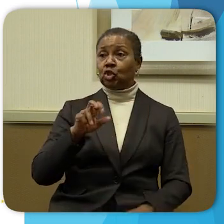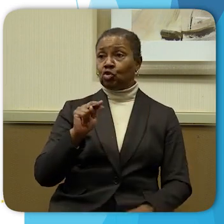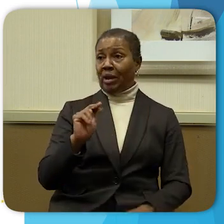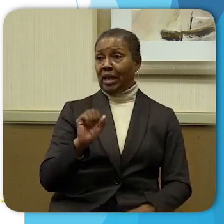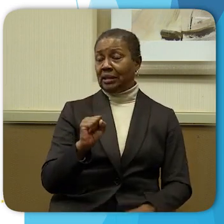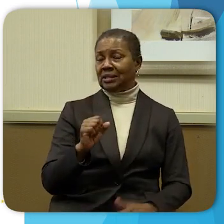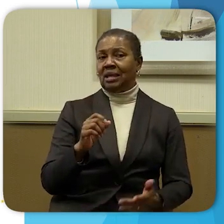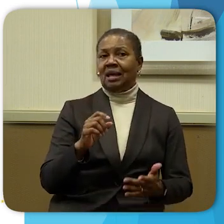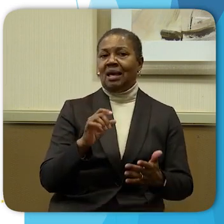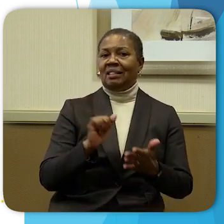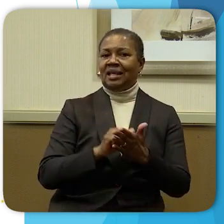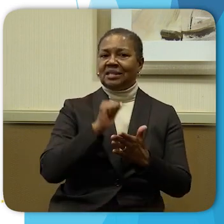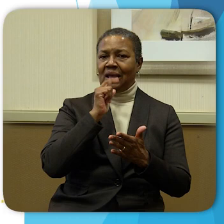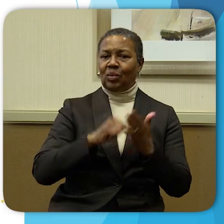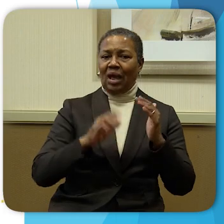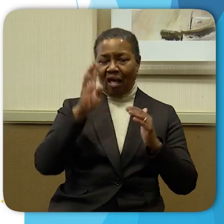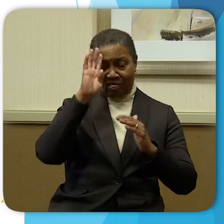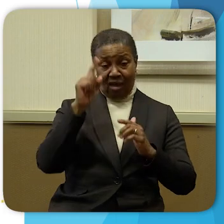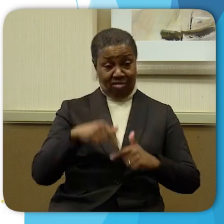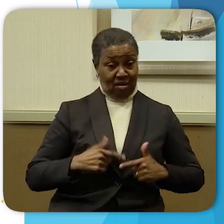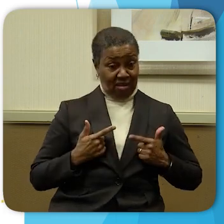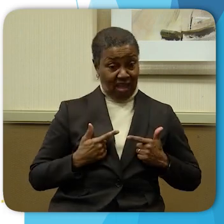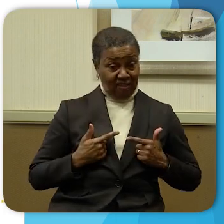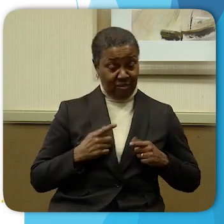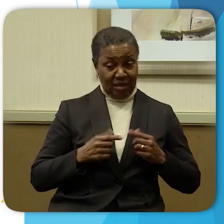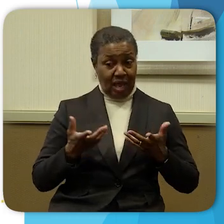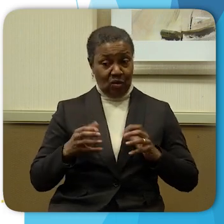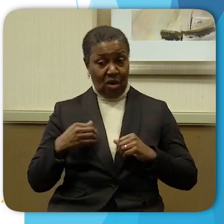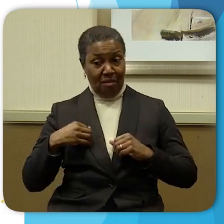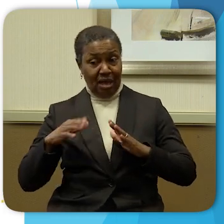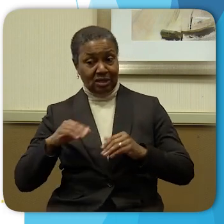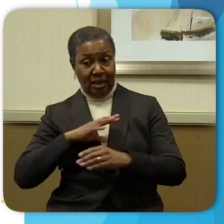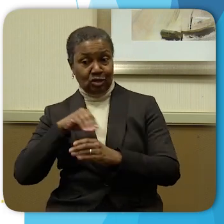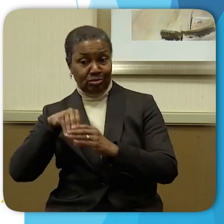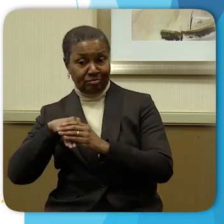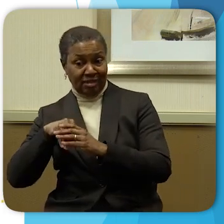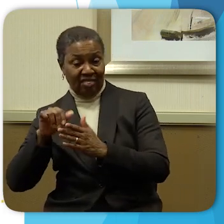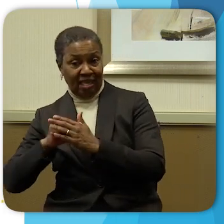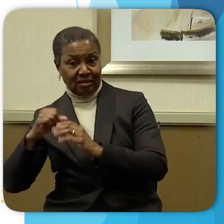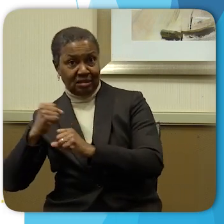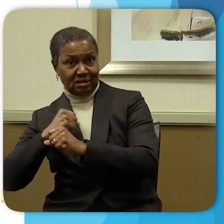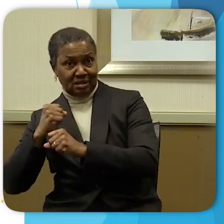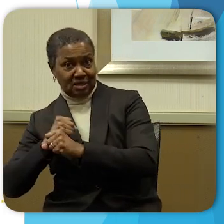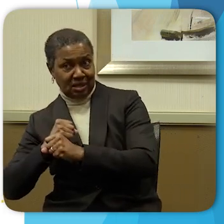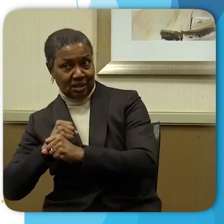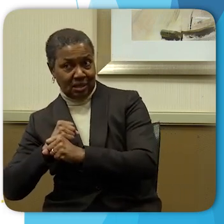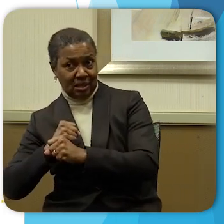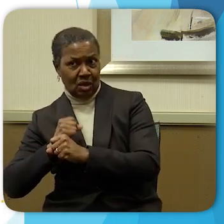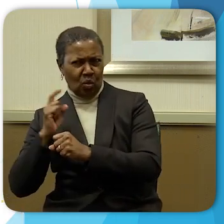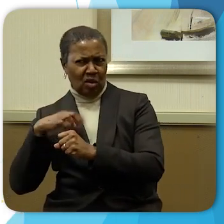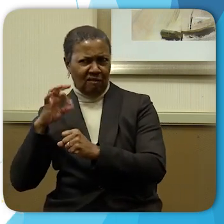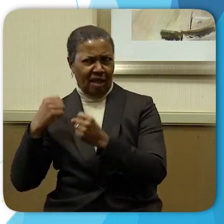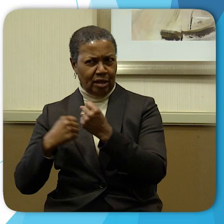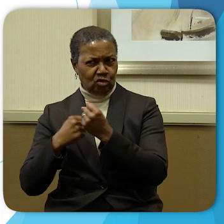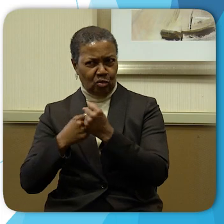I thought our life would be, but I don't want my kid to be one of those statistics. So what do I have to do to find some support for